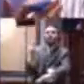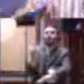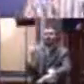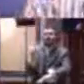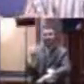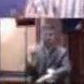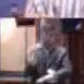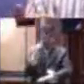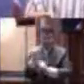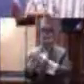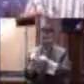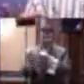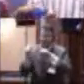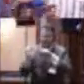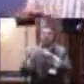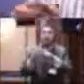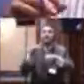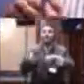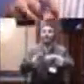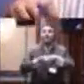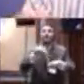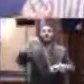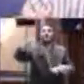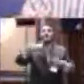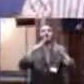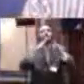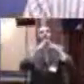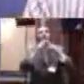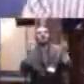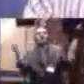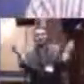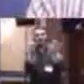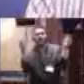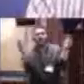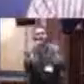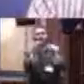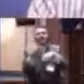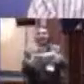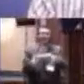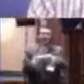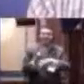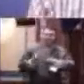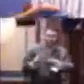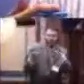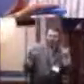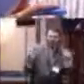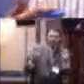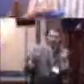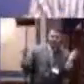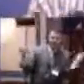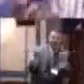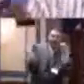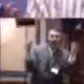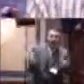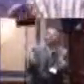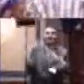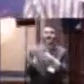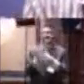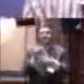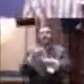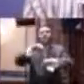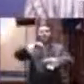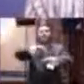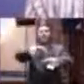or issues in the existence of this strong central state. So the Bedouins are